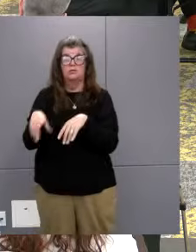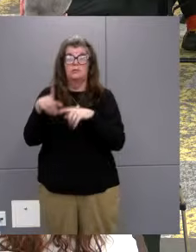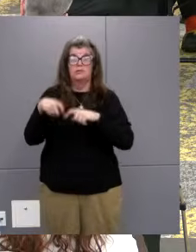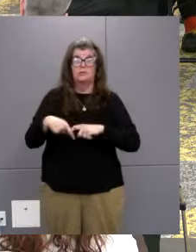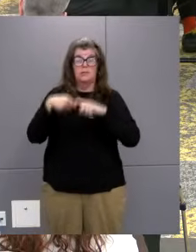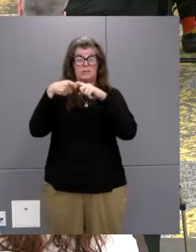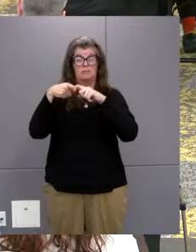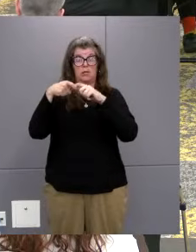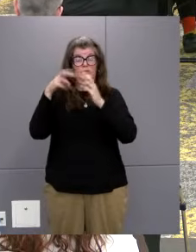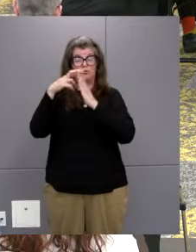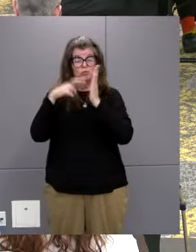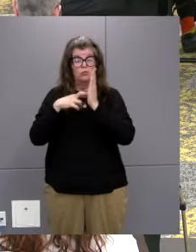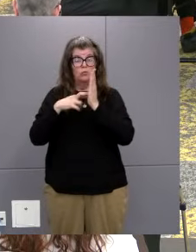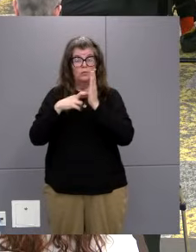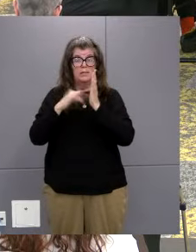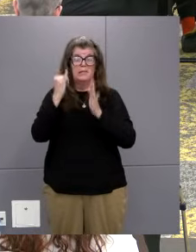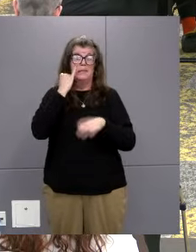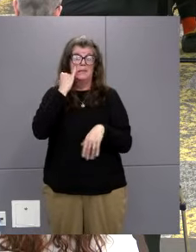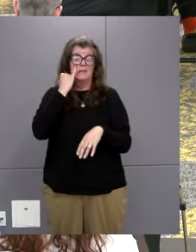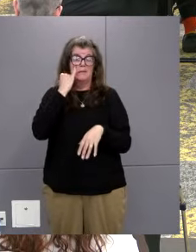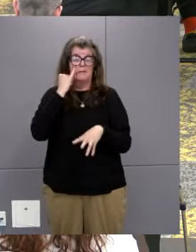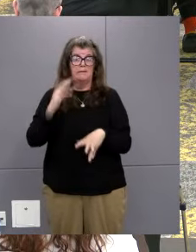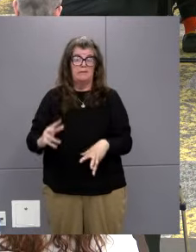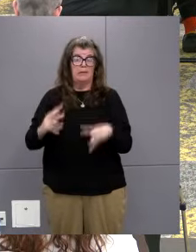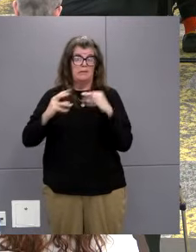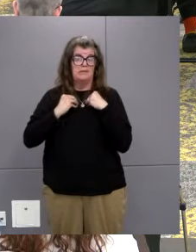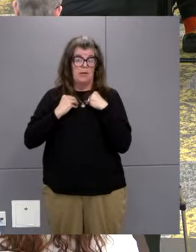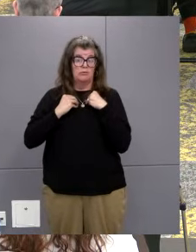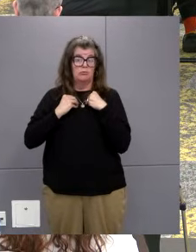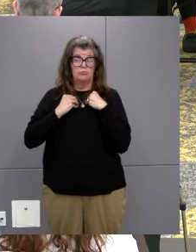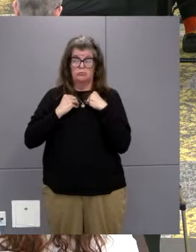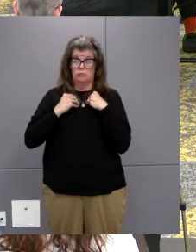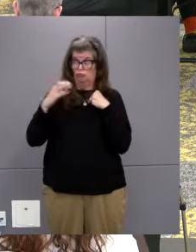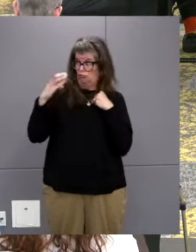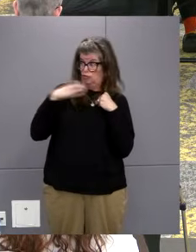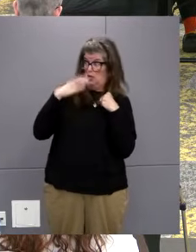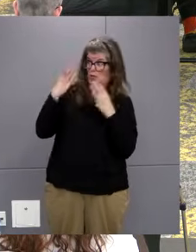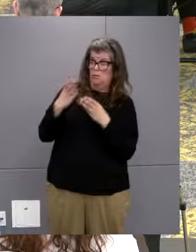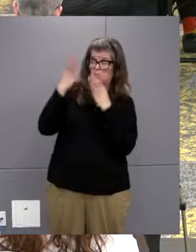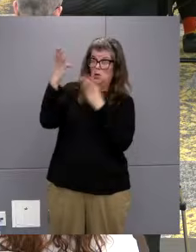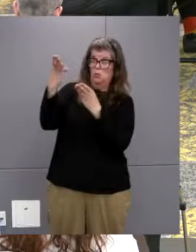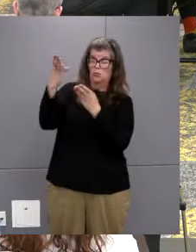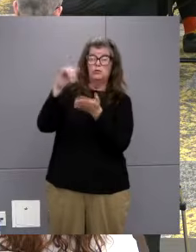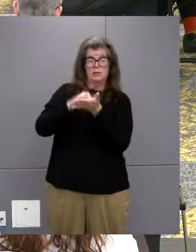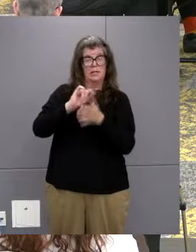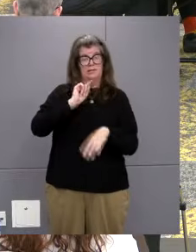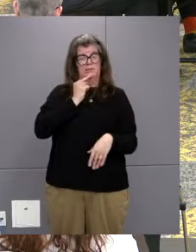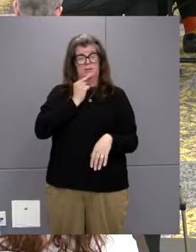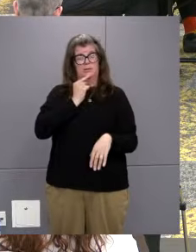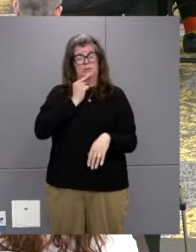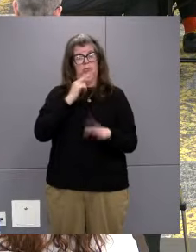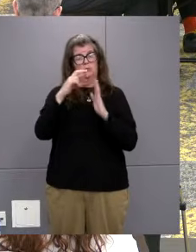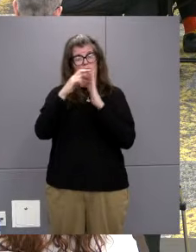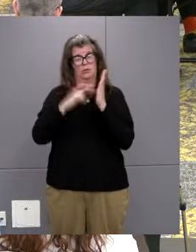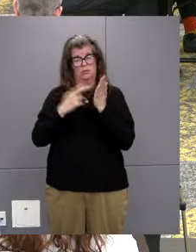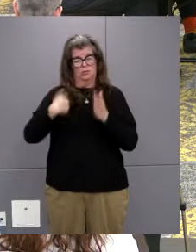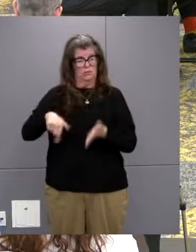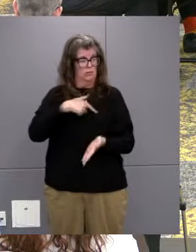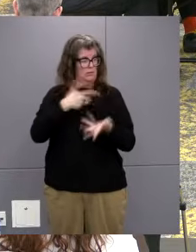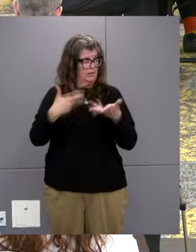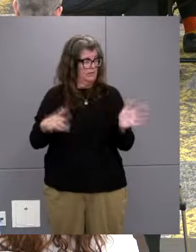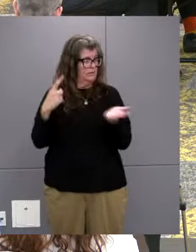suspend the rule, if adopted, that the chair could make a motion. Now, that's a serious rule that we've talked a lot